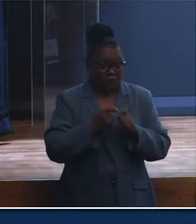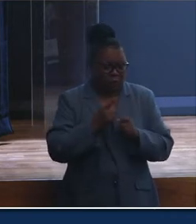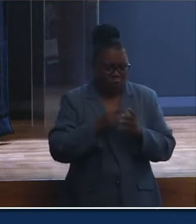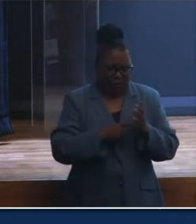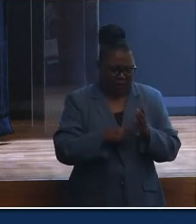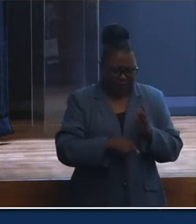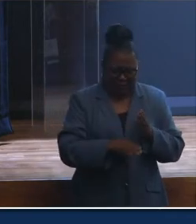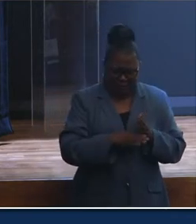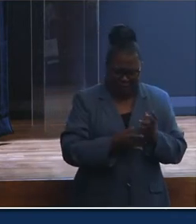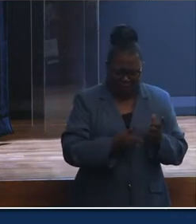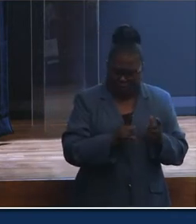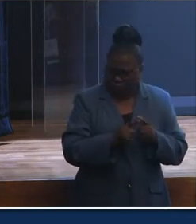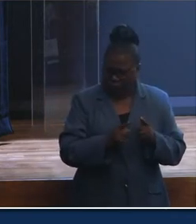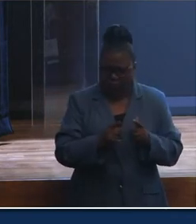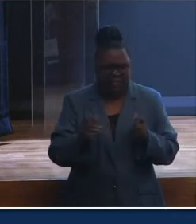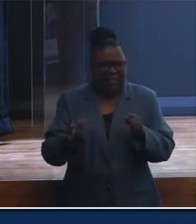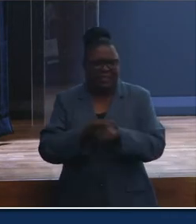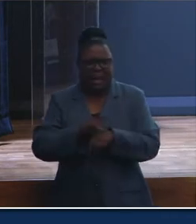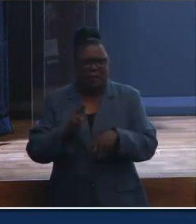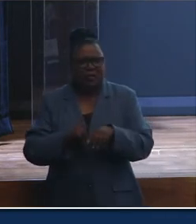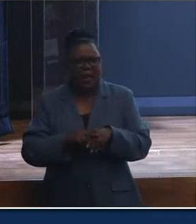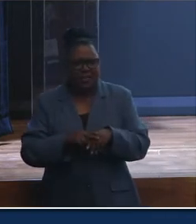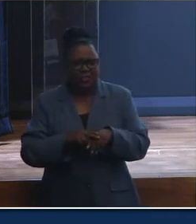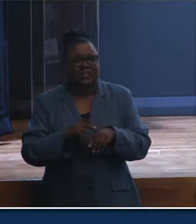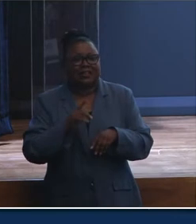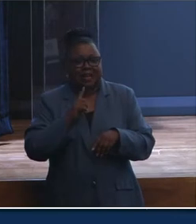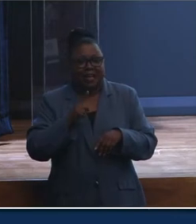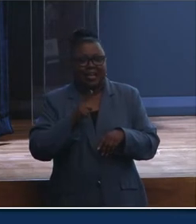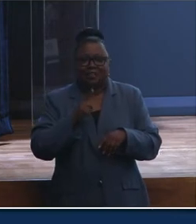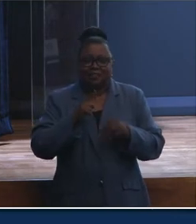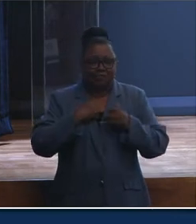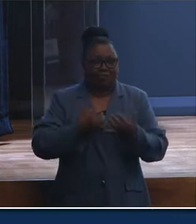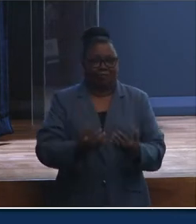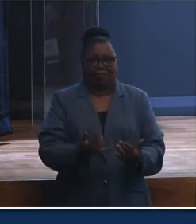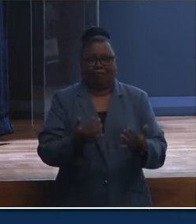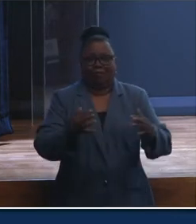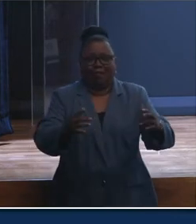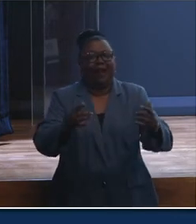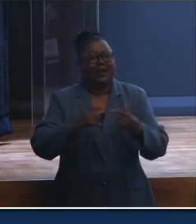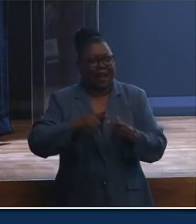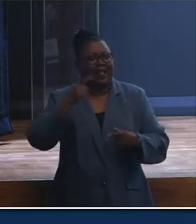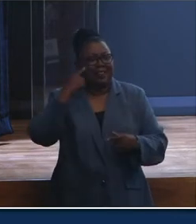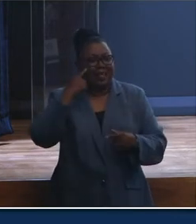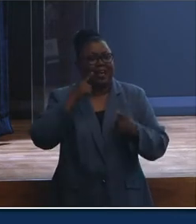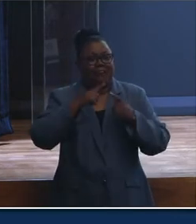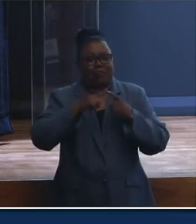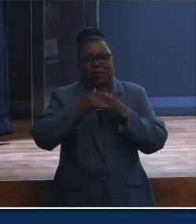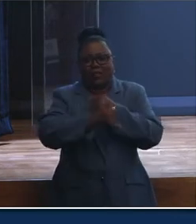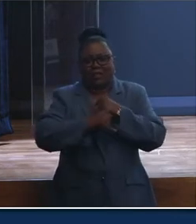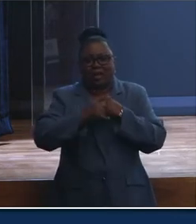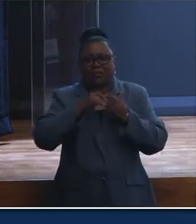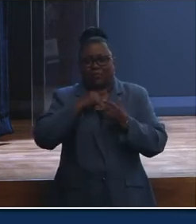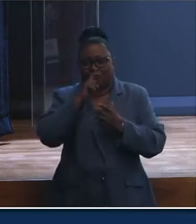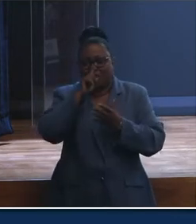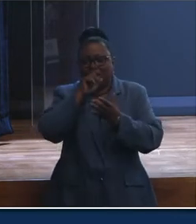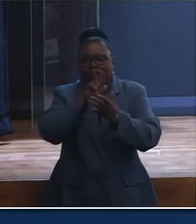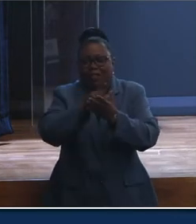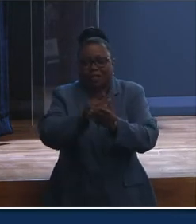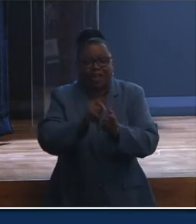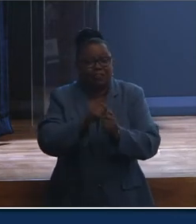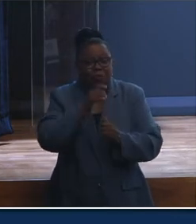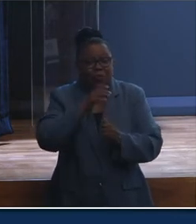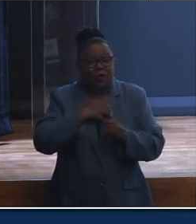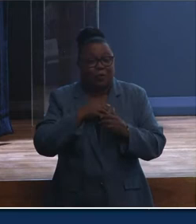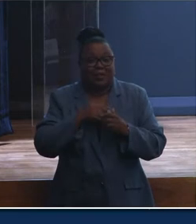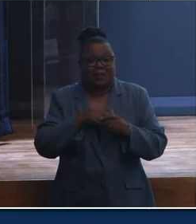what is this soccer thing, to the entire nation is riveted. And I do think for the country to fall in love with women